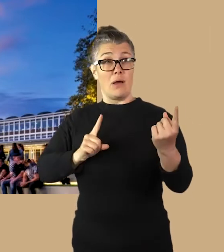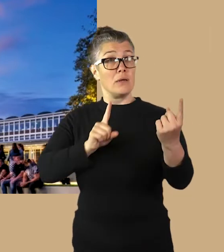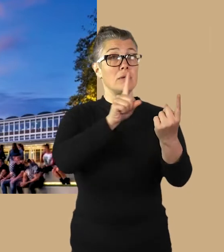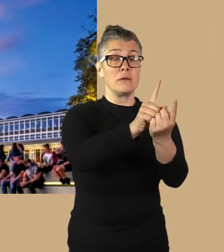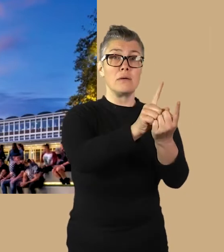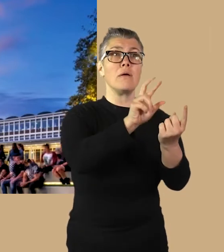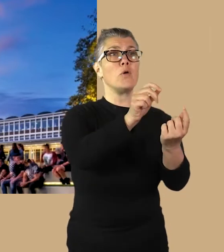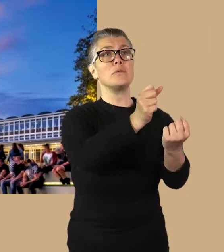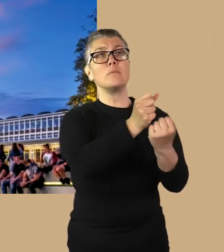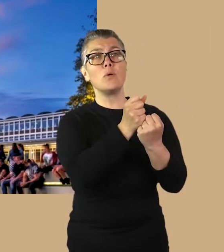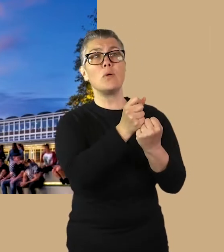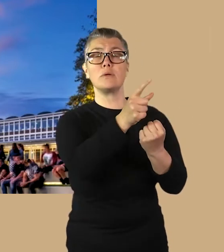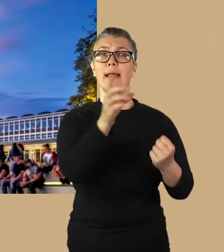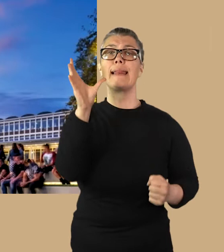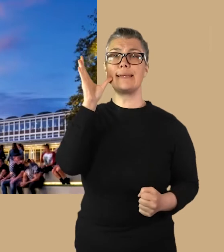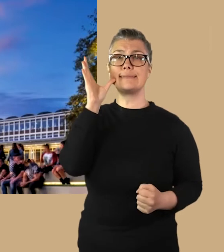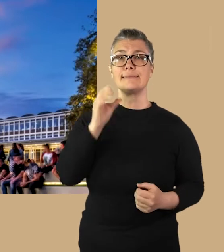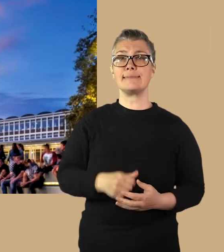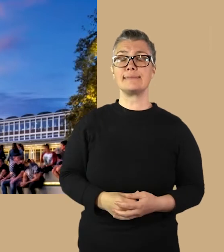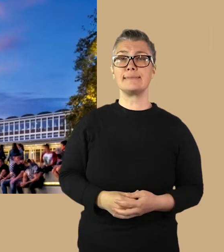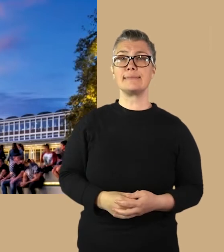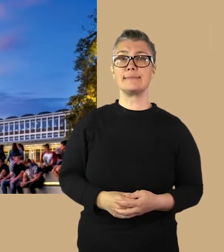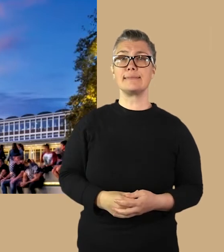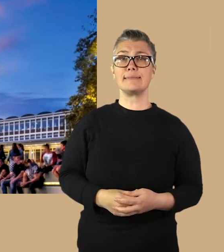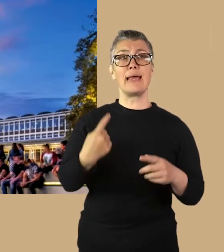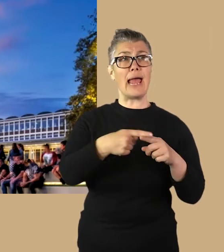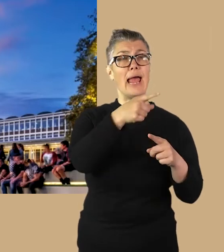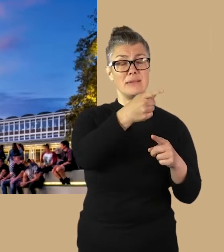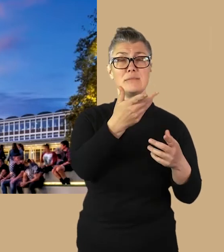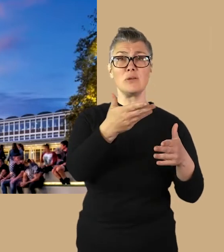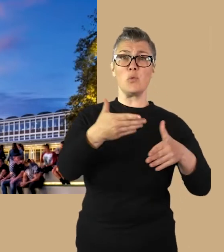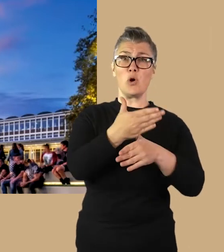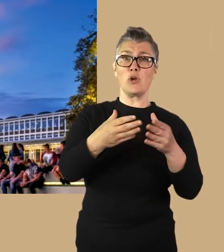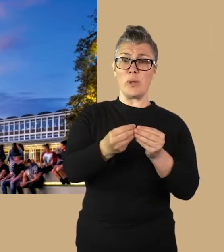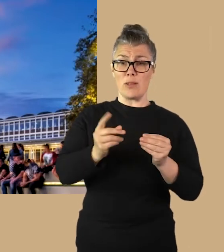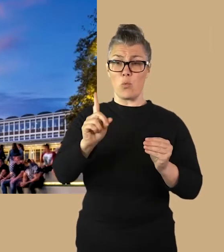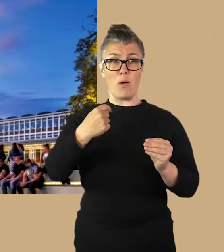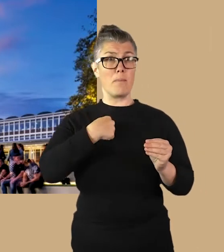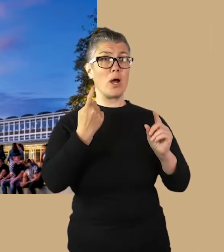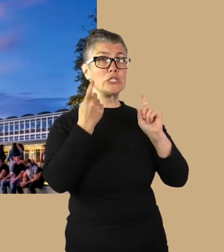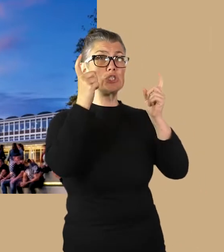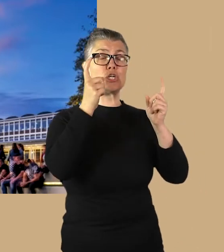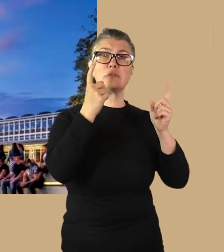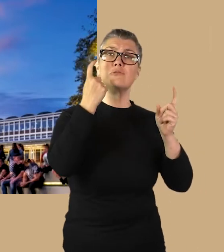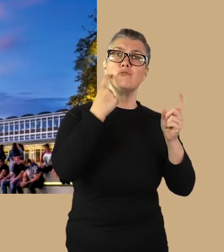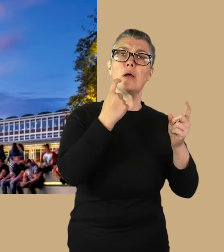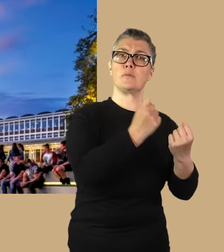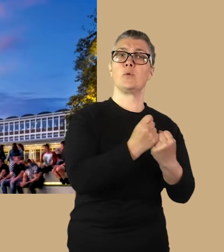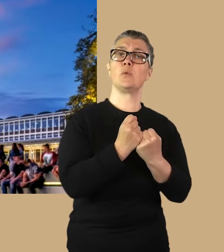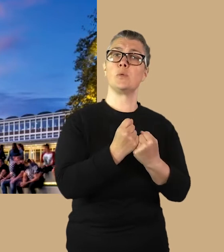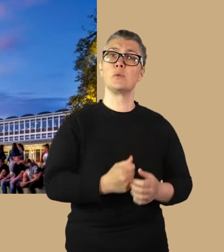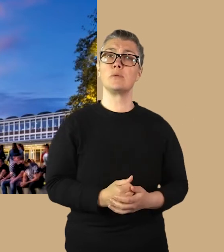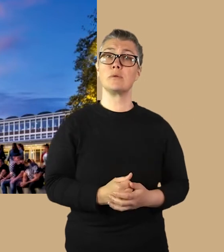to you that you listen and that you activate on their concerns. Because,